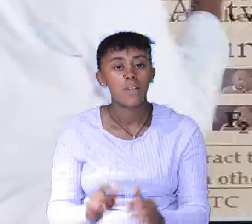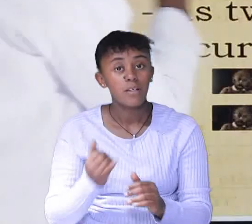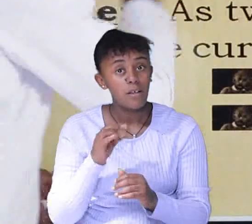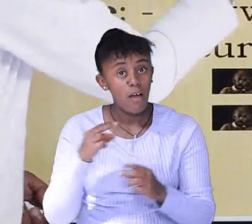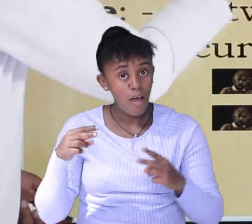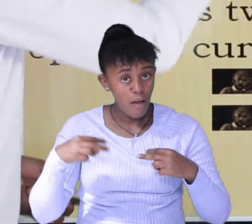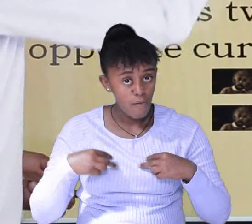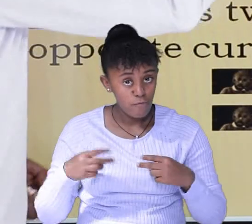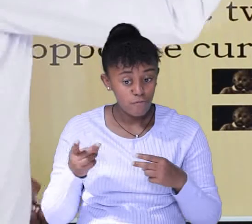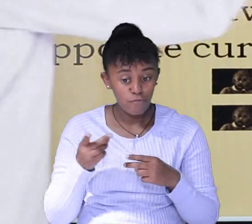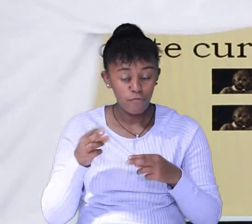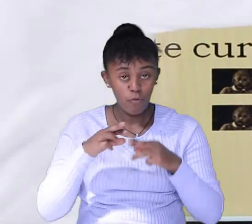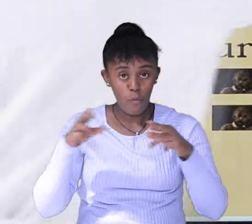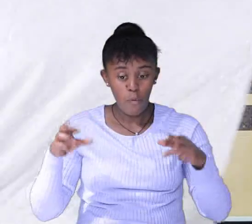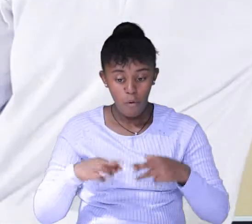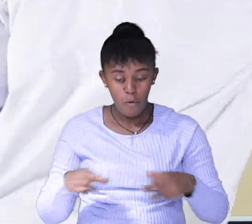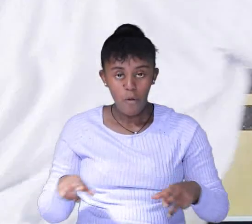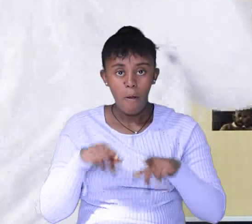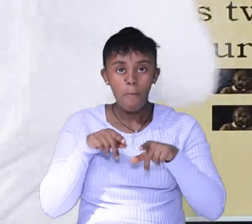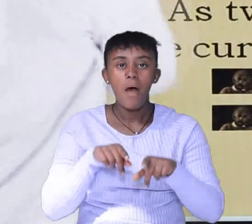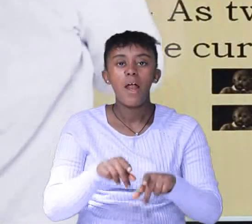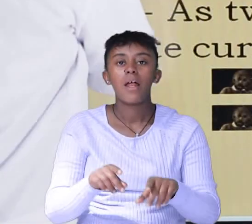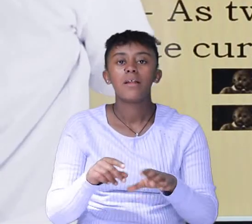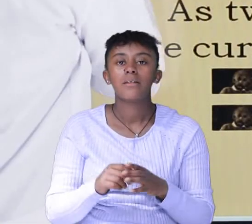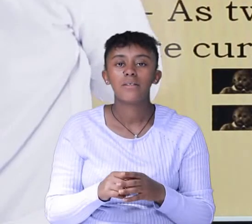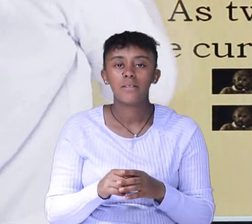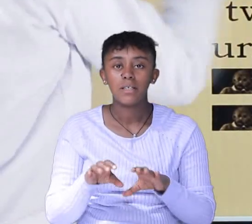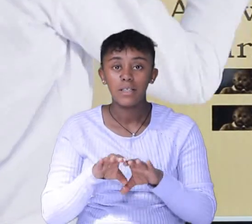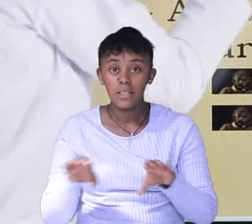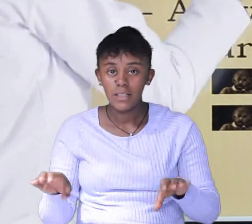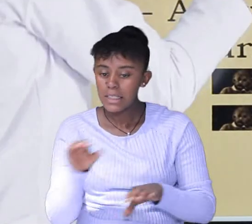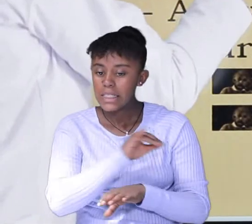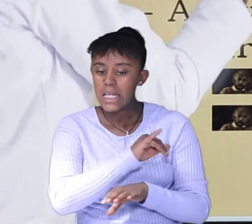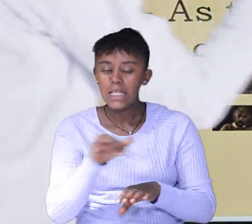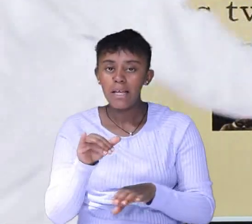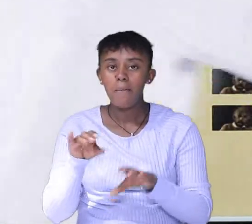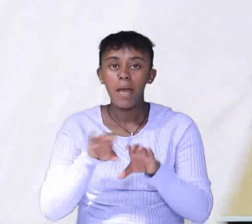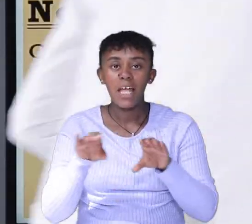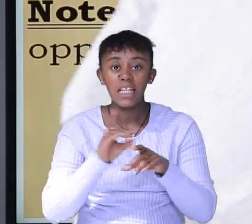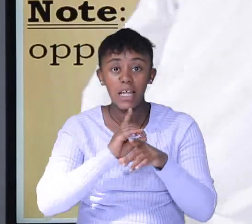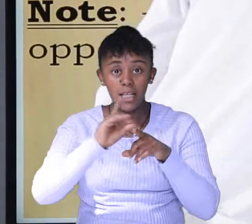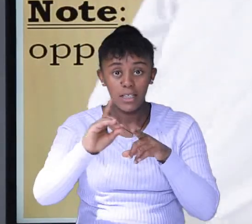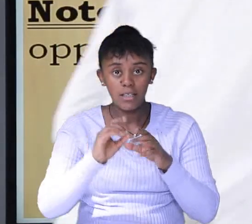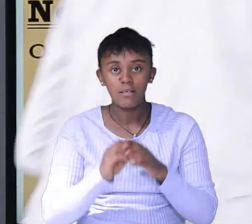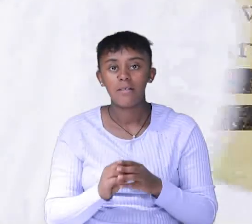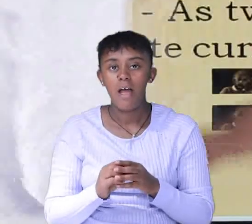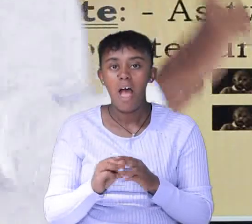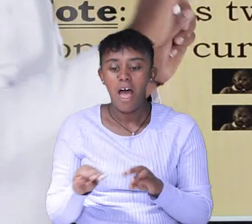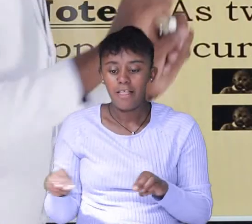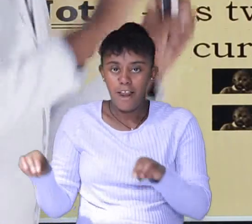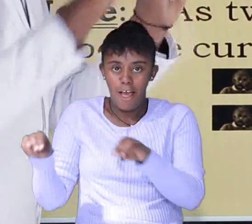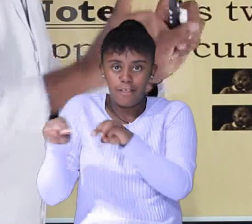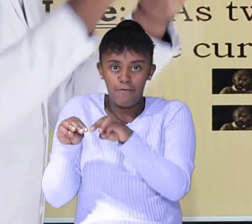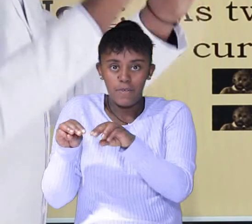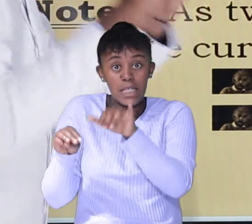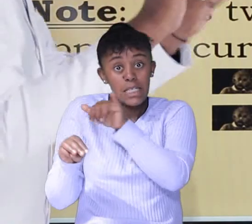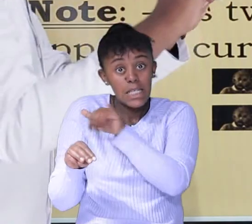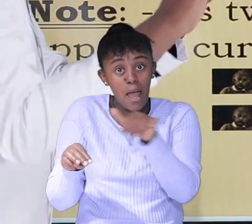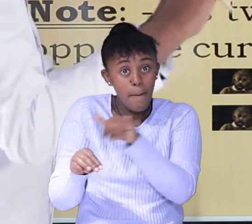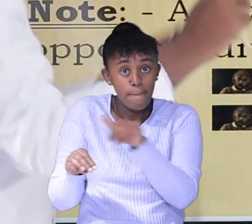point your thumb to the direction of electric current and try to grasp or catch the current